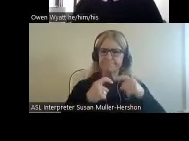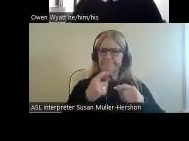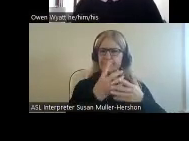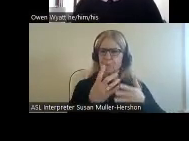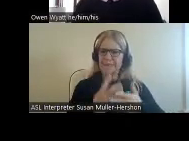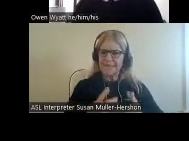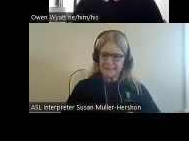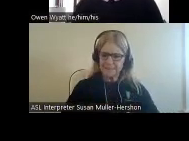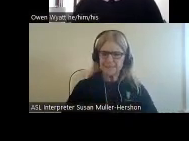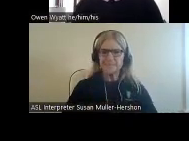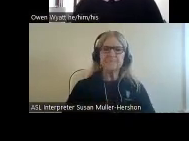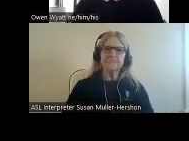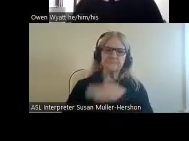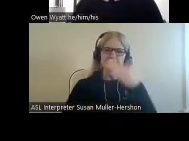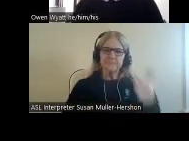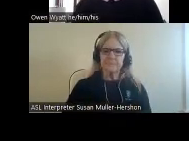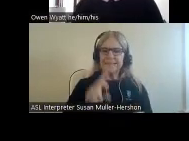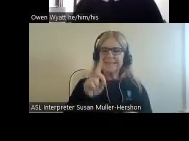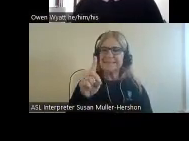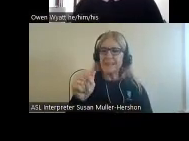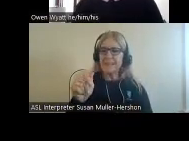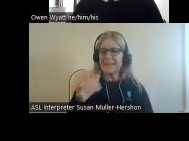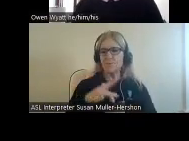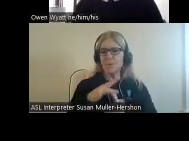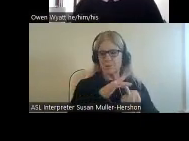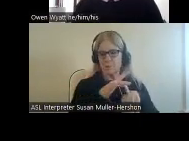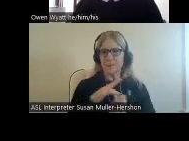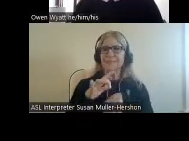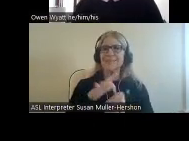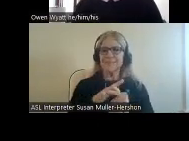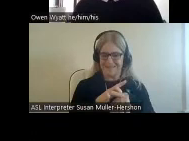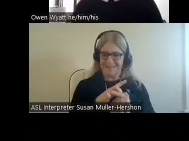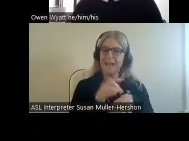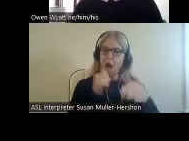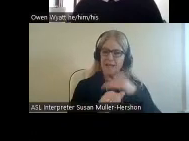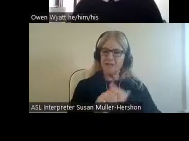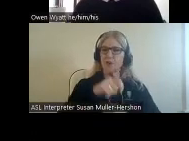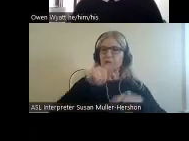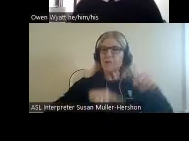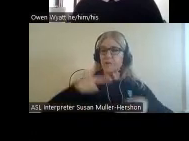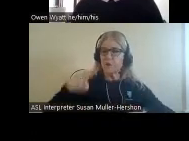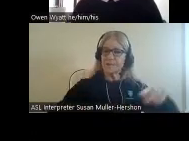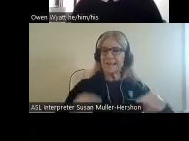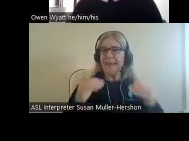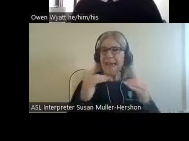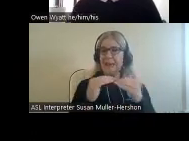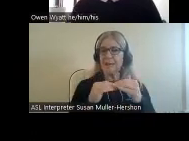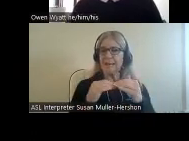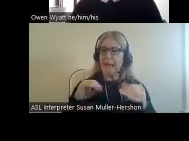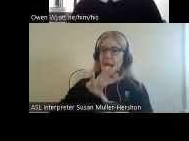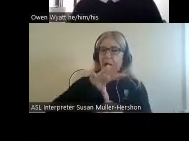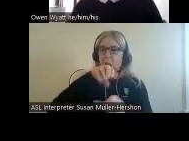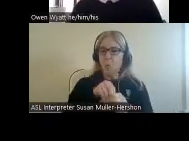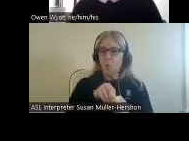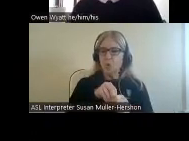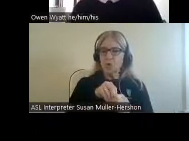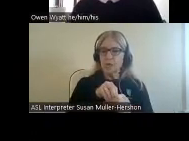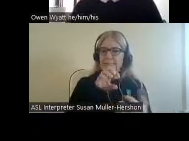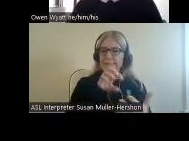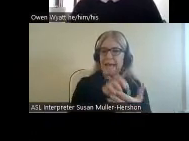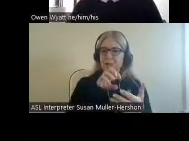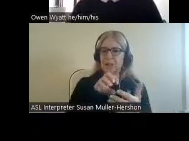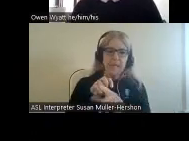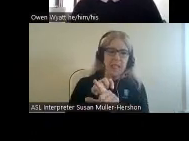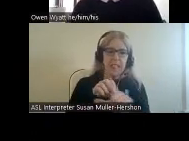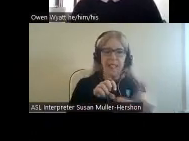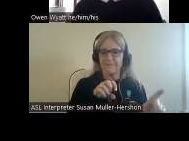Our disability resources can be found in the diversity, equity, and inclusion section, right to the left of